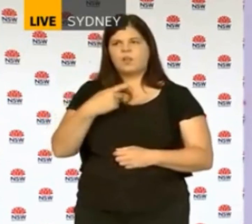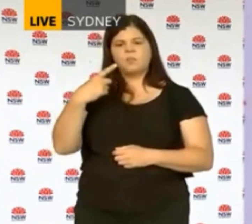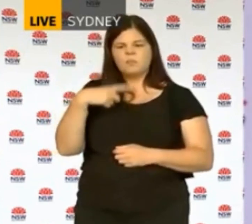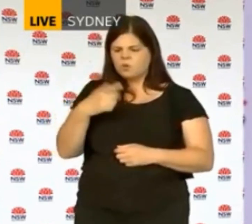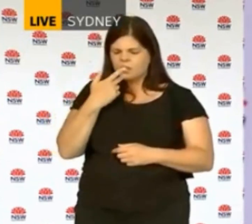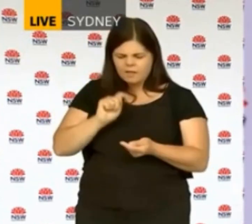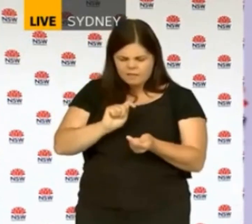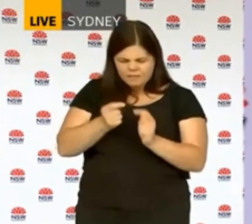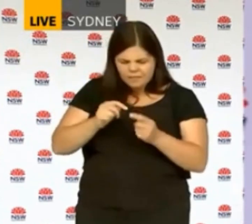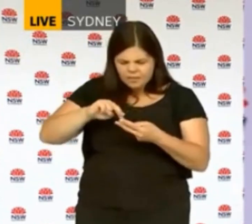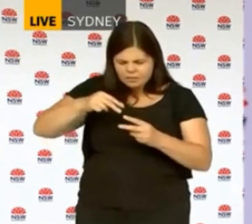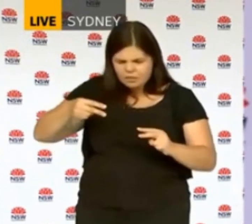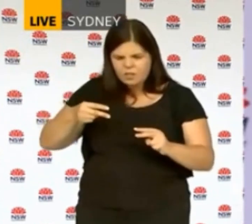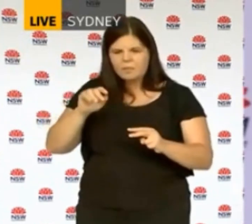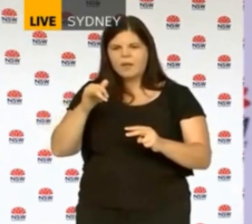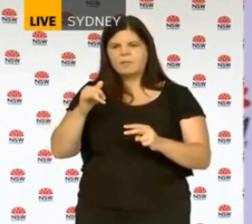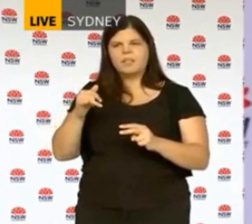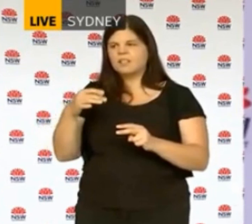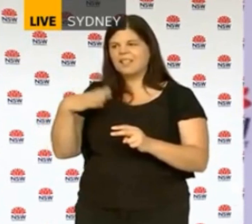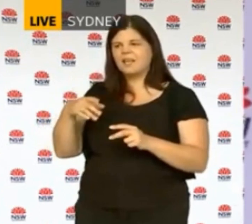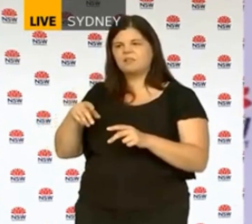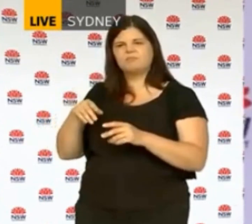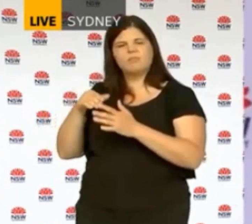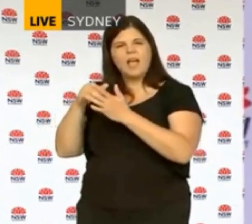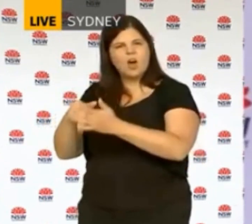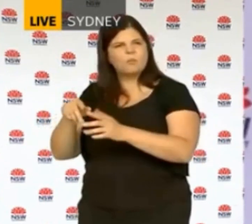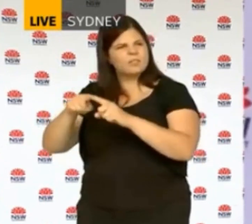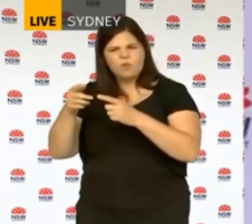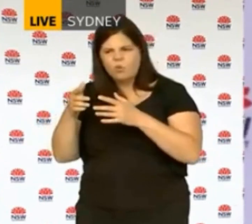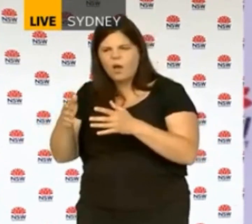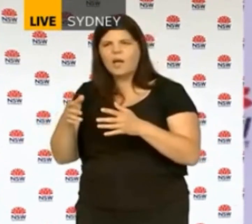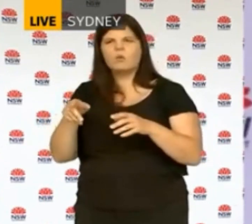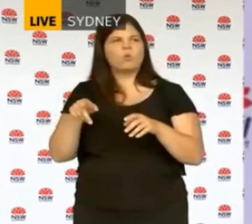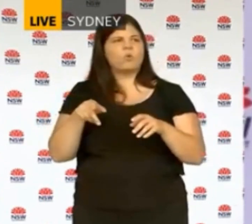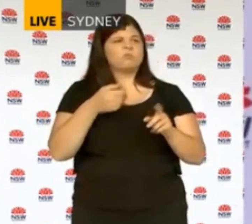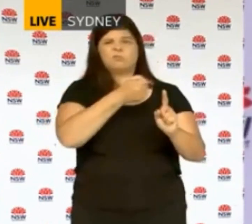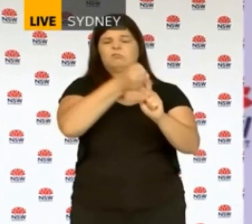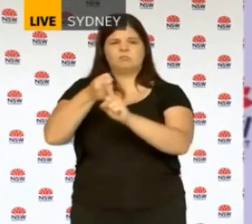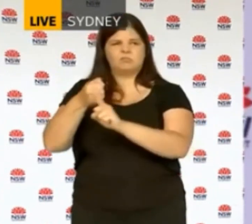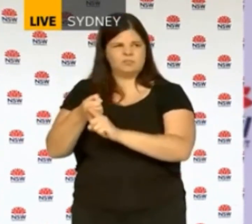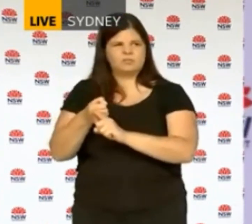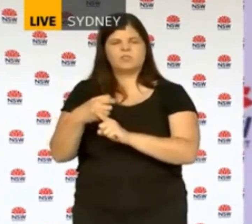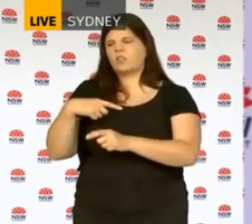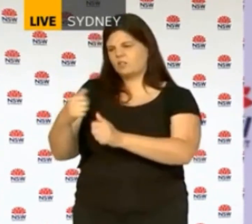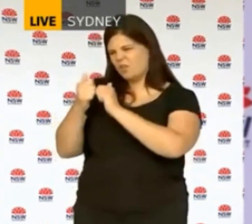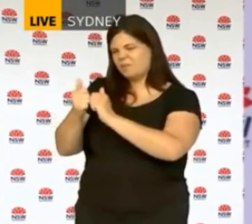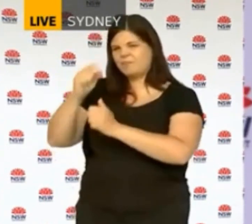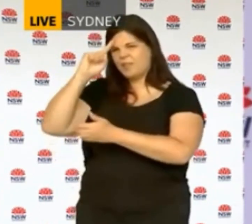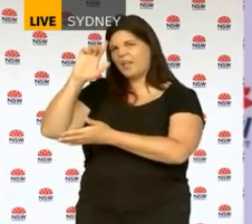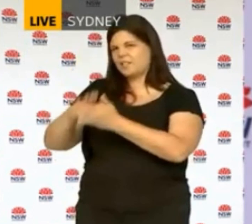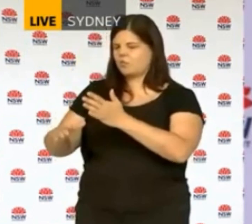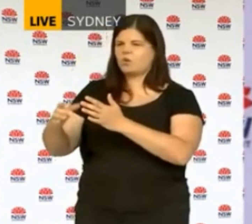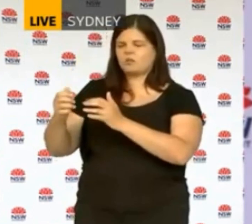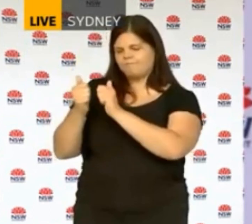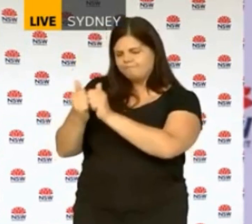managed or have public health implications. And so that really working hand in glove with those experts is a critical factor